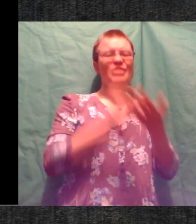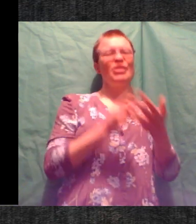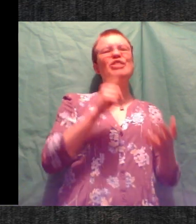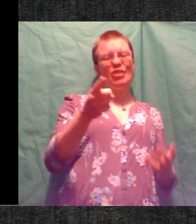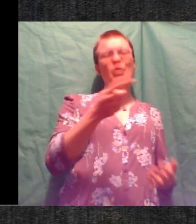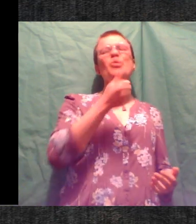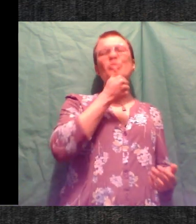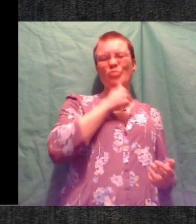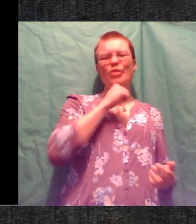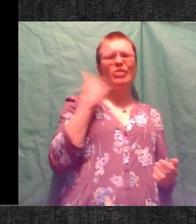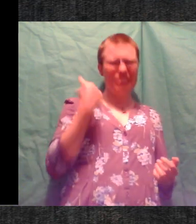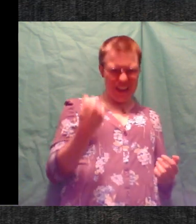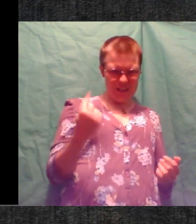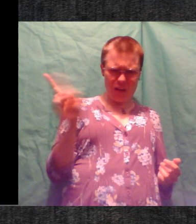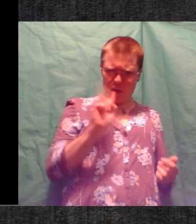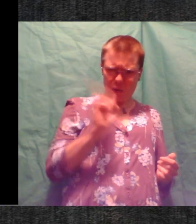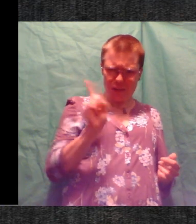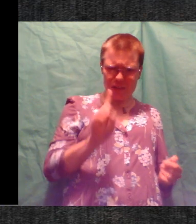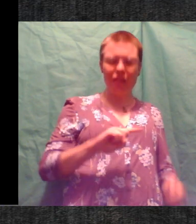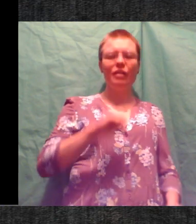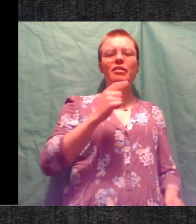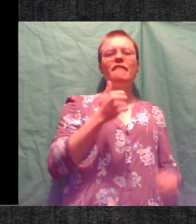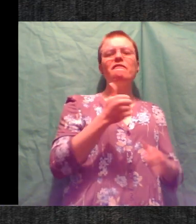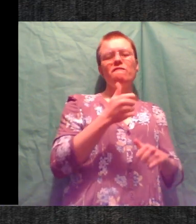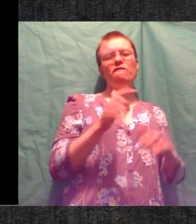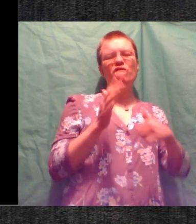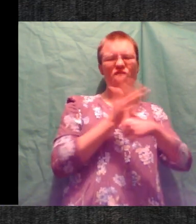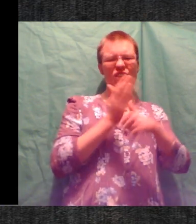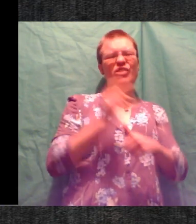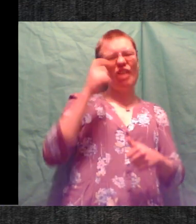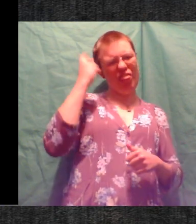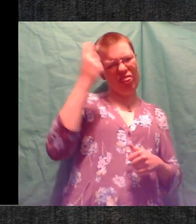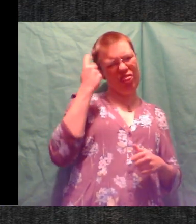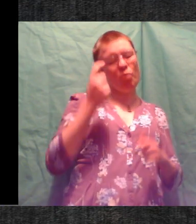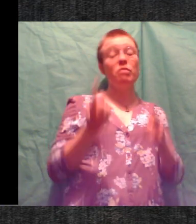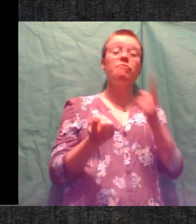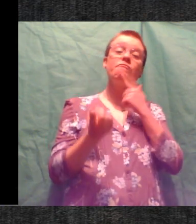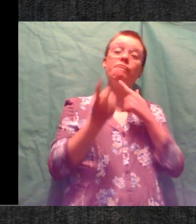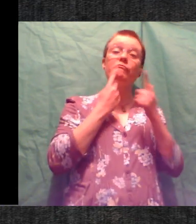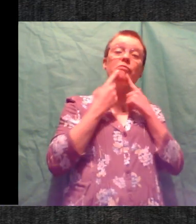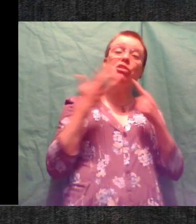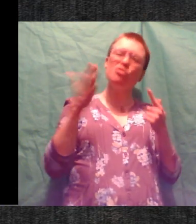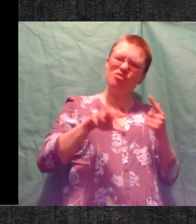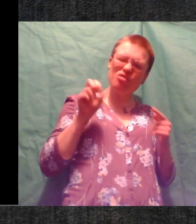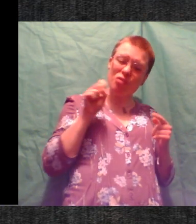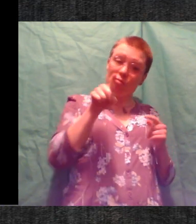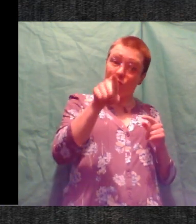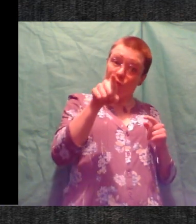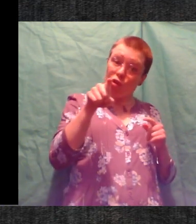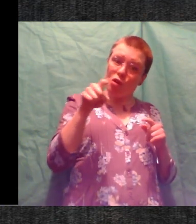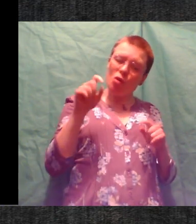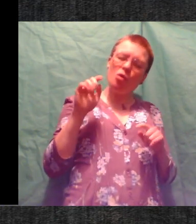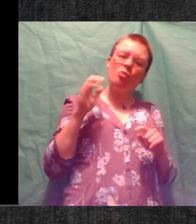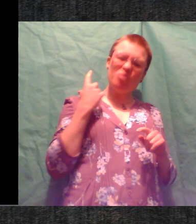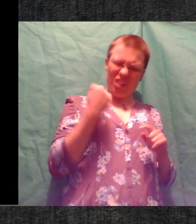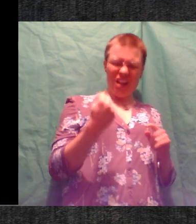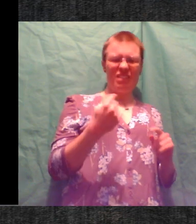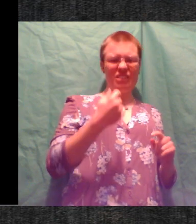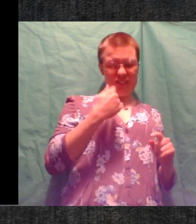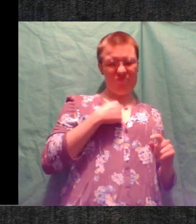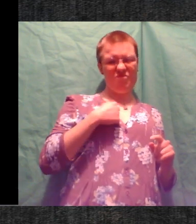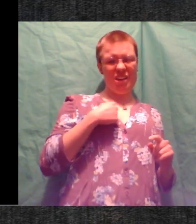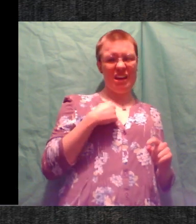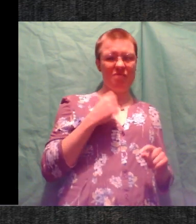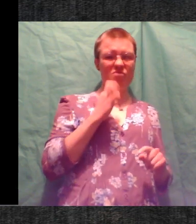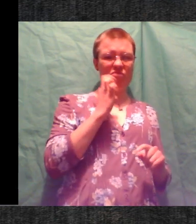useful, Snake. What? First, I thought we might get the information from you, Snake, so I had Decoy